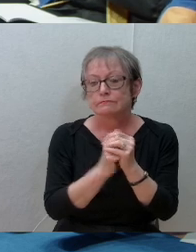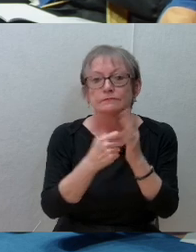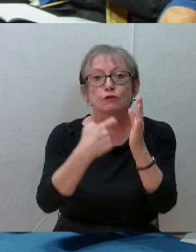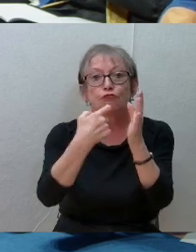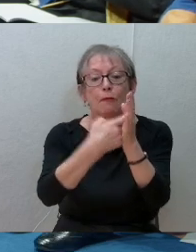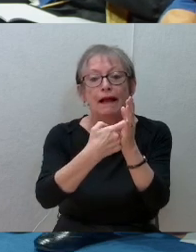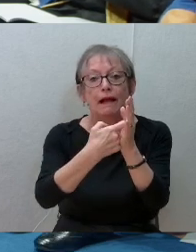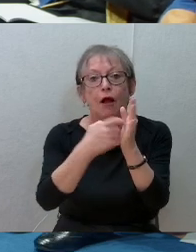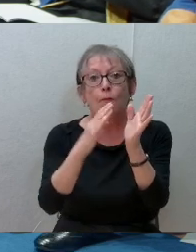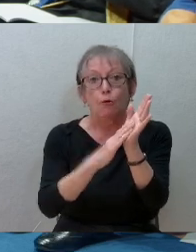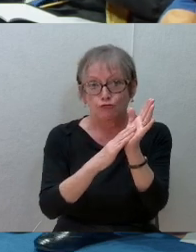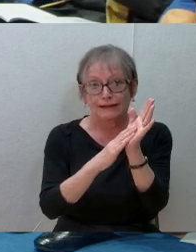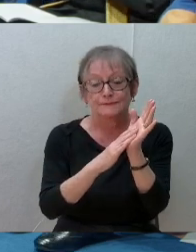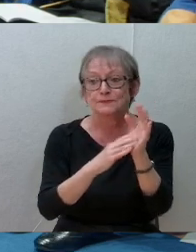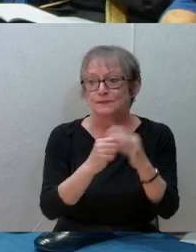Rebecca Moultrie.